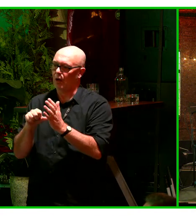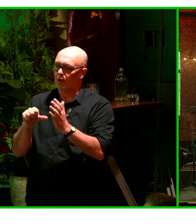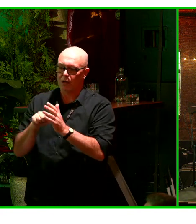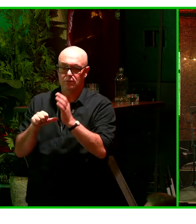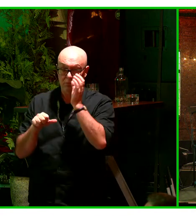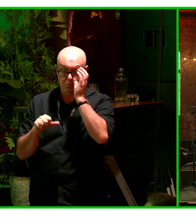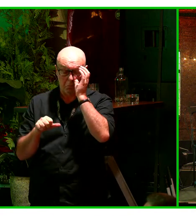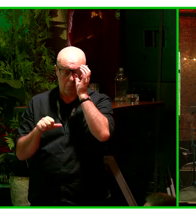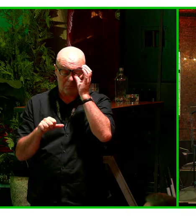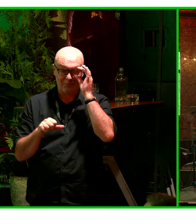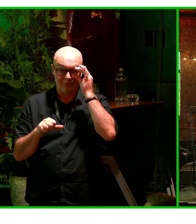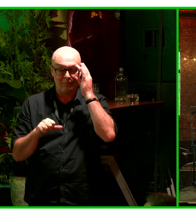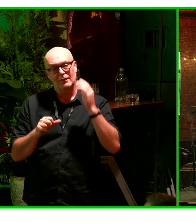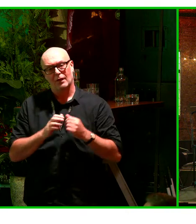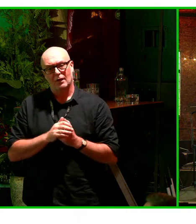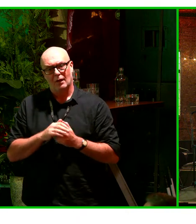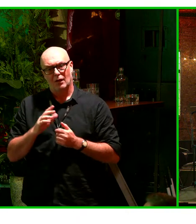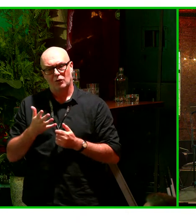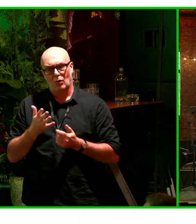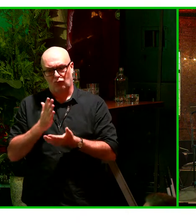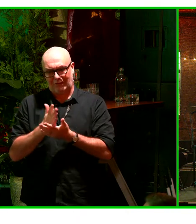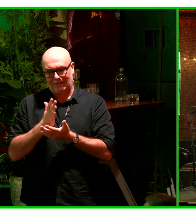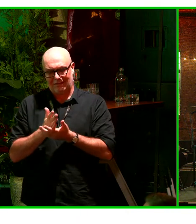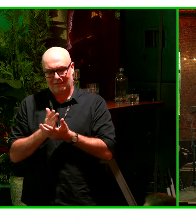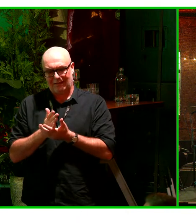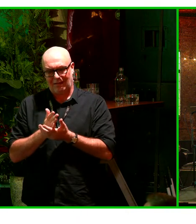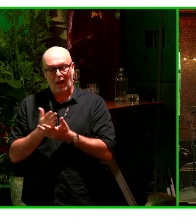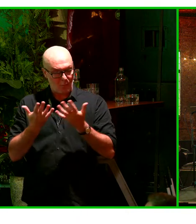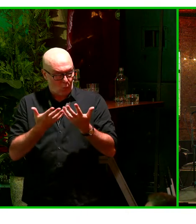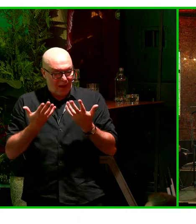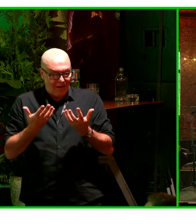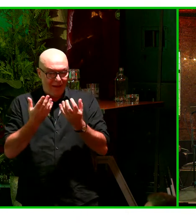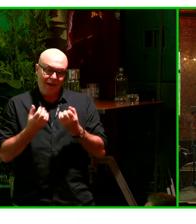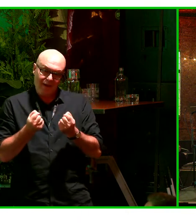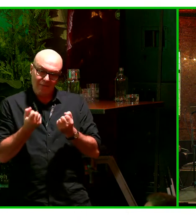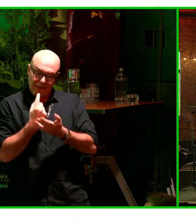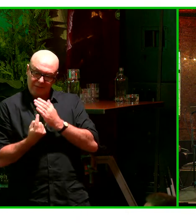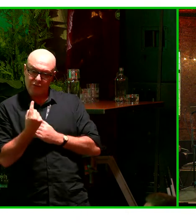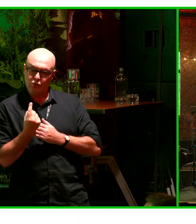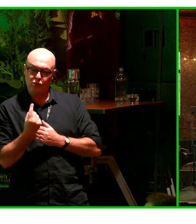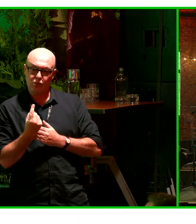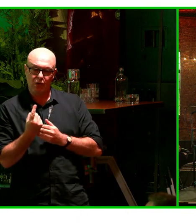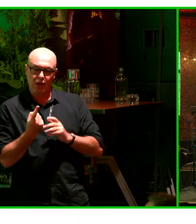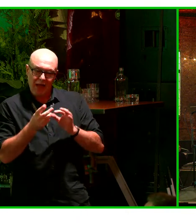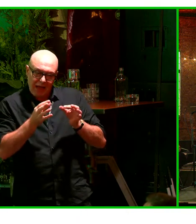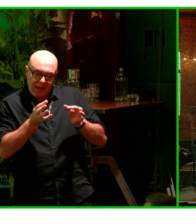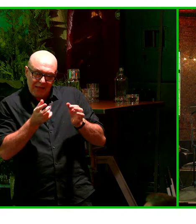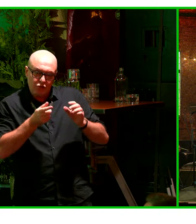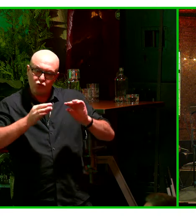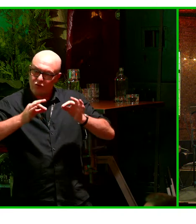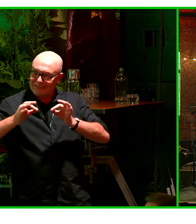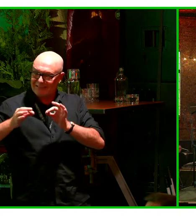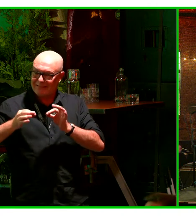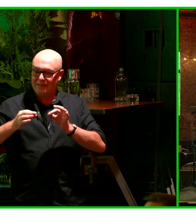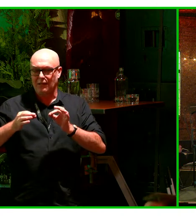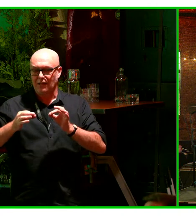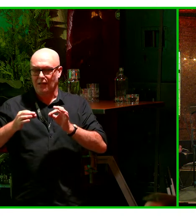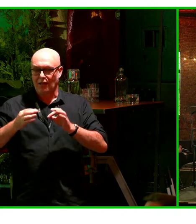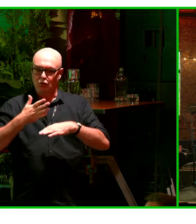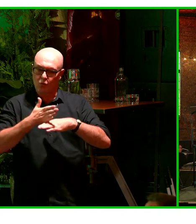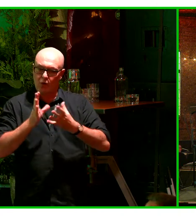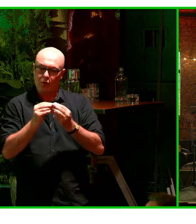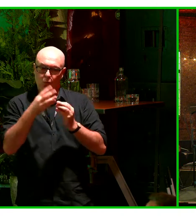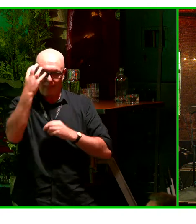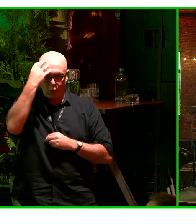of doing that. So the very fact that we have individual strategies, so working with the government, we have